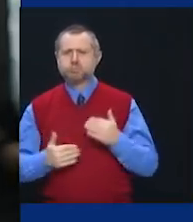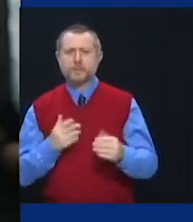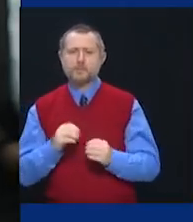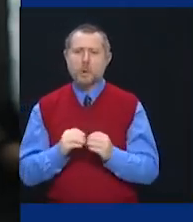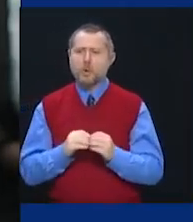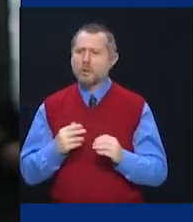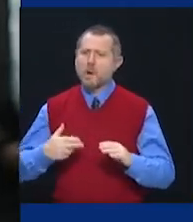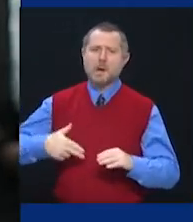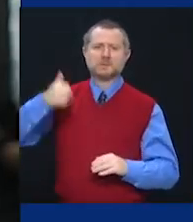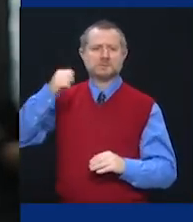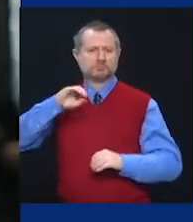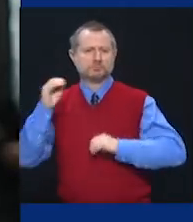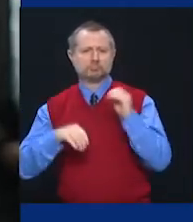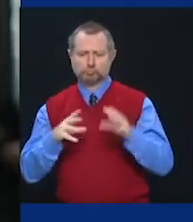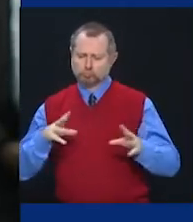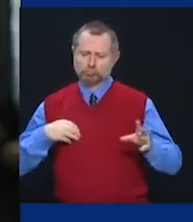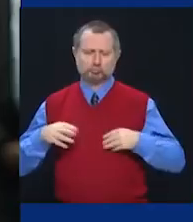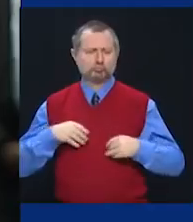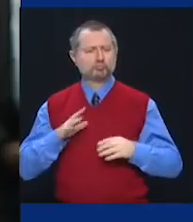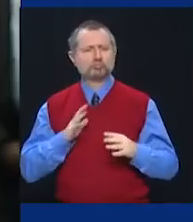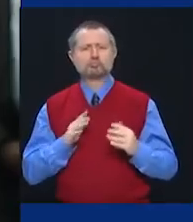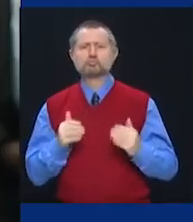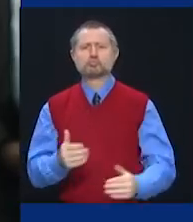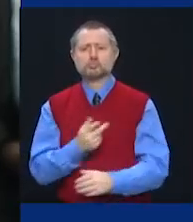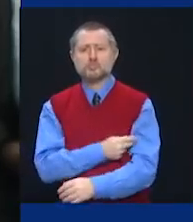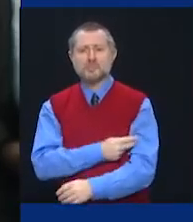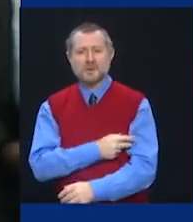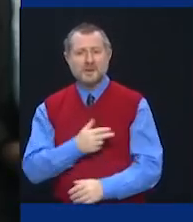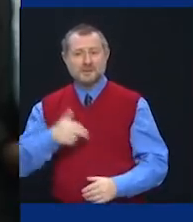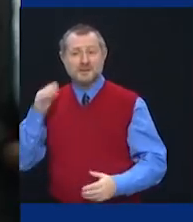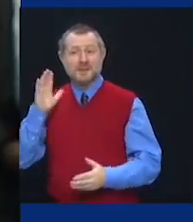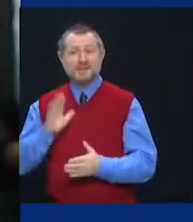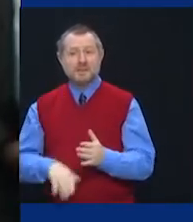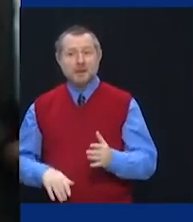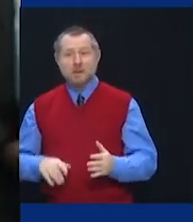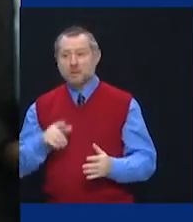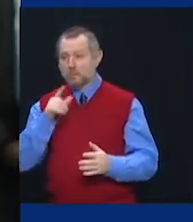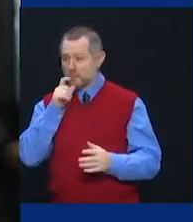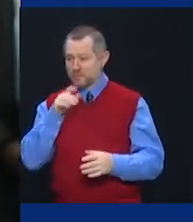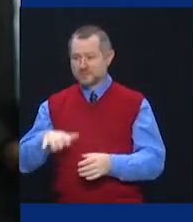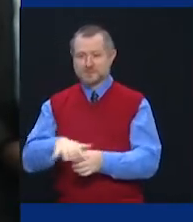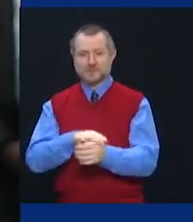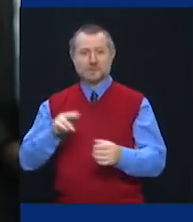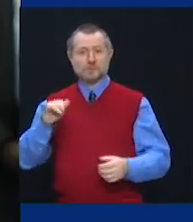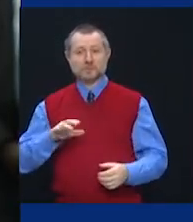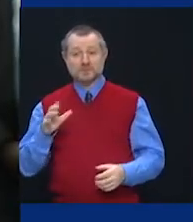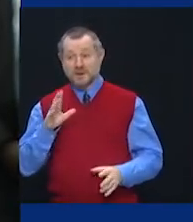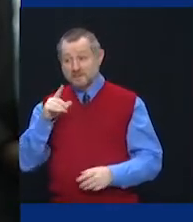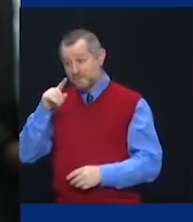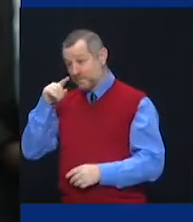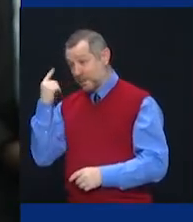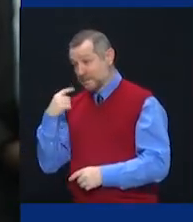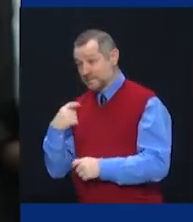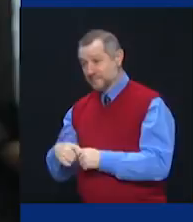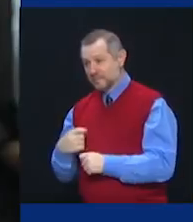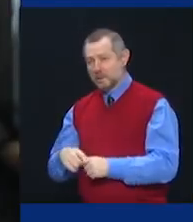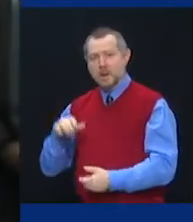rate than their population. The black population, Hispanic population at a lower rate.